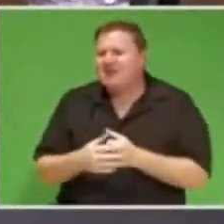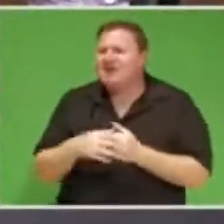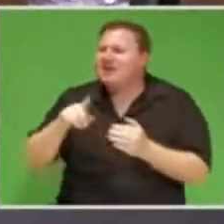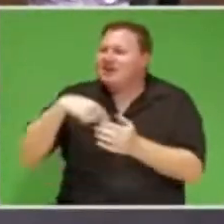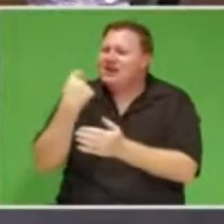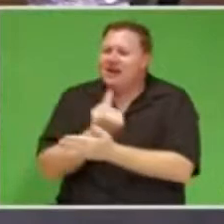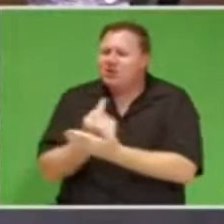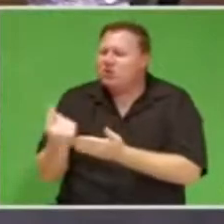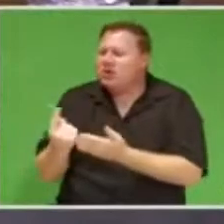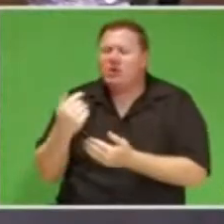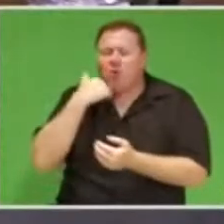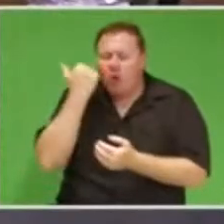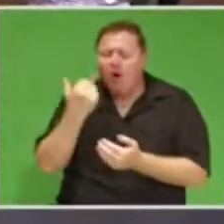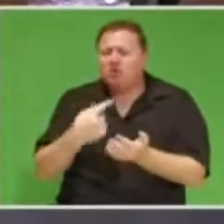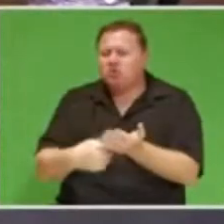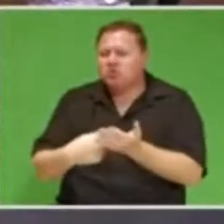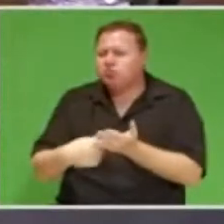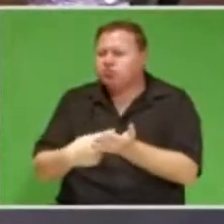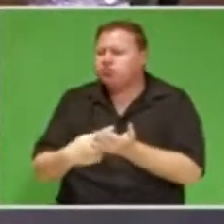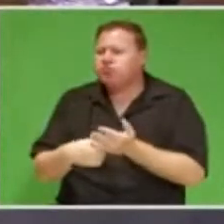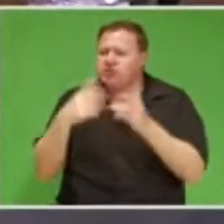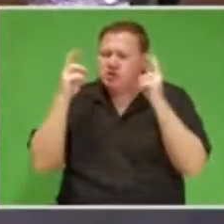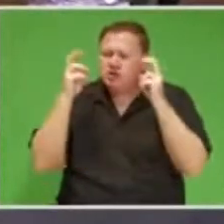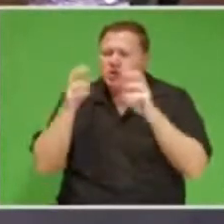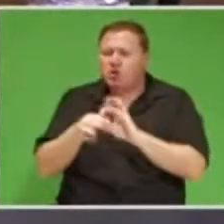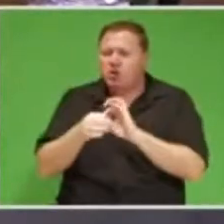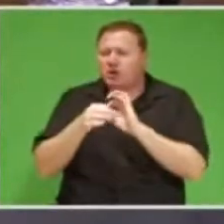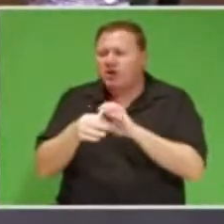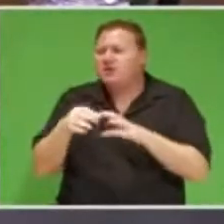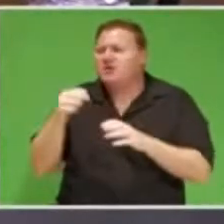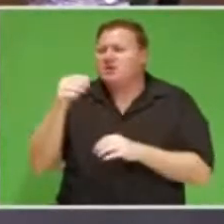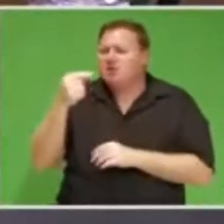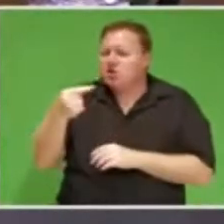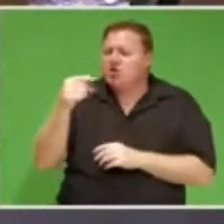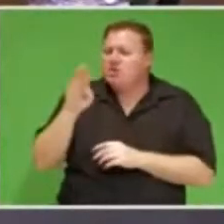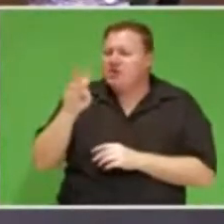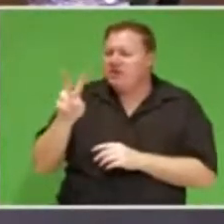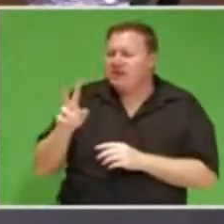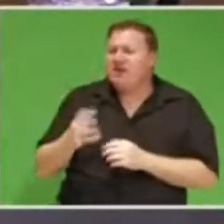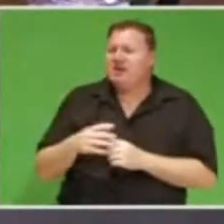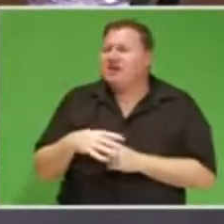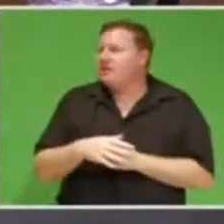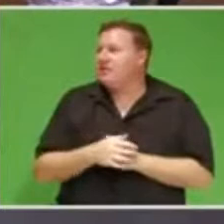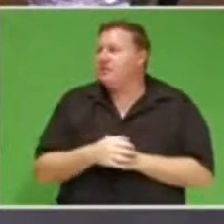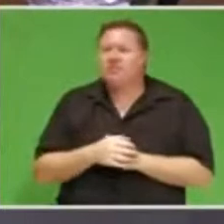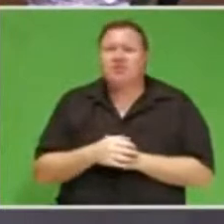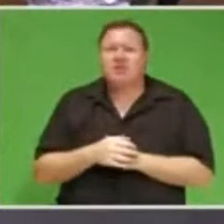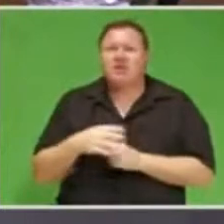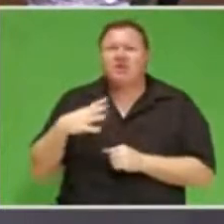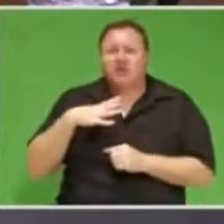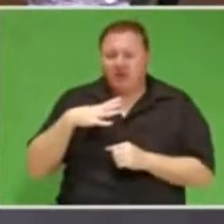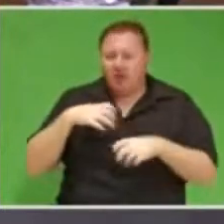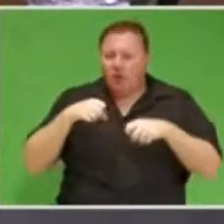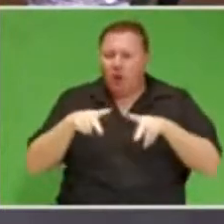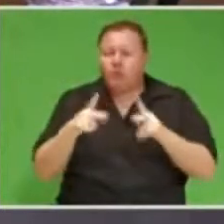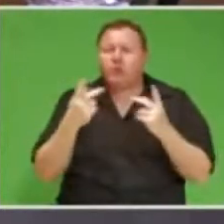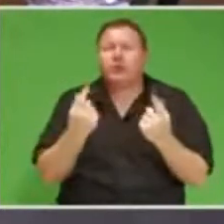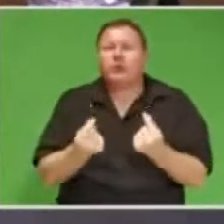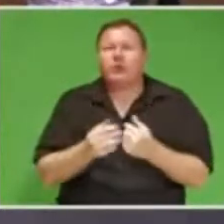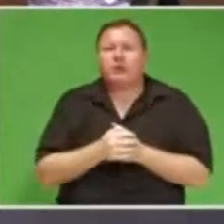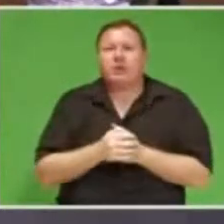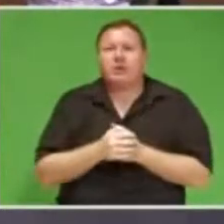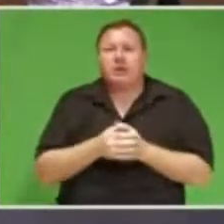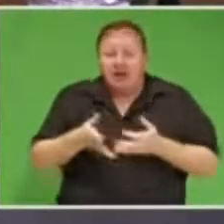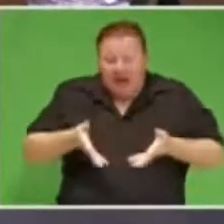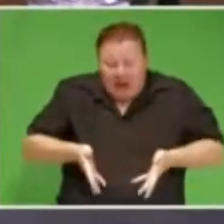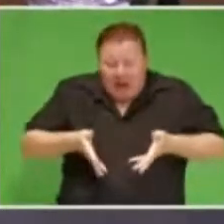if you think that you want to raise issues related to GBV, you will have an opportunity to do so. Right now,